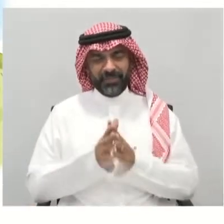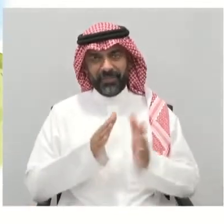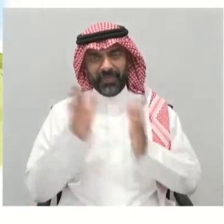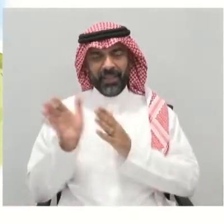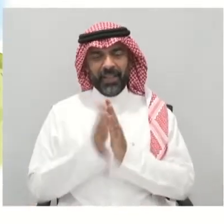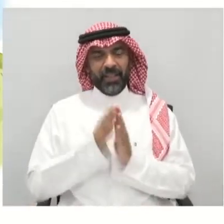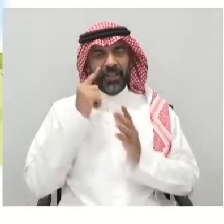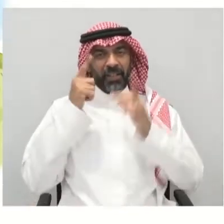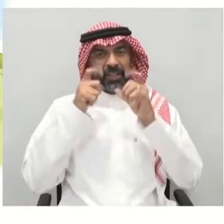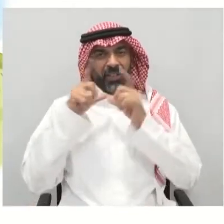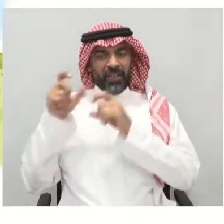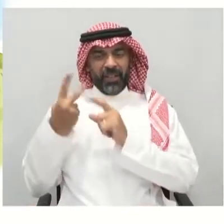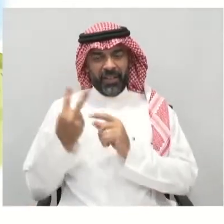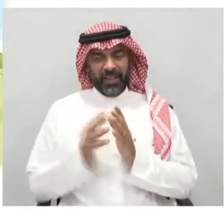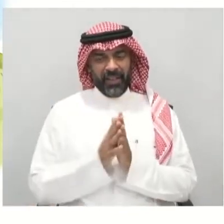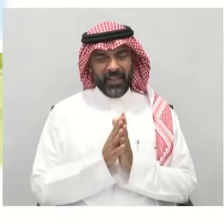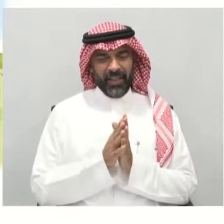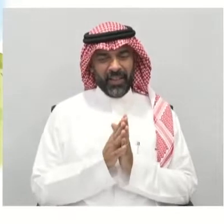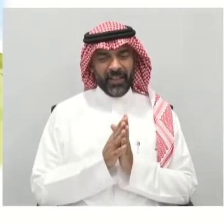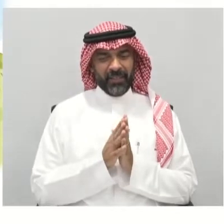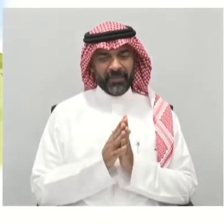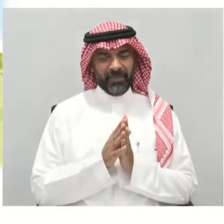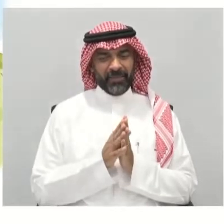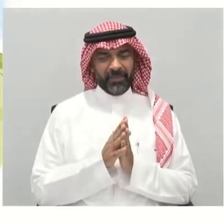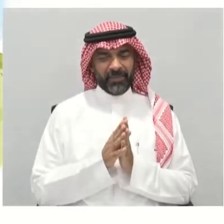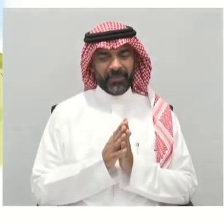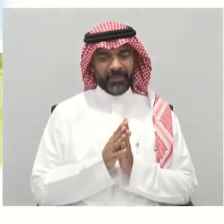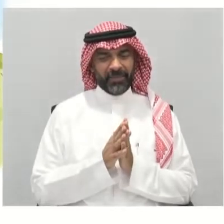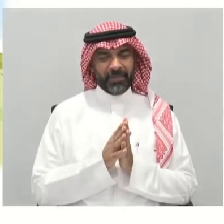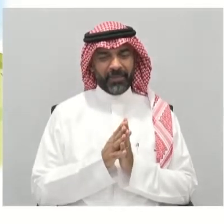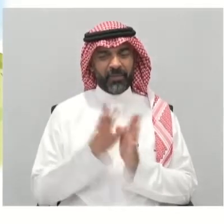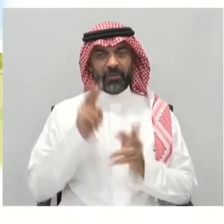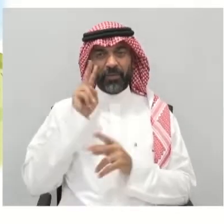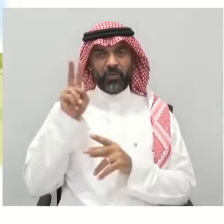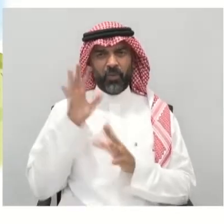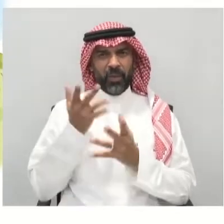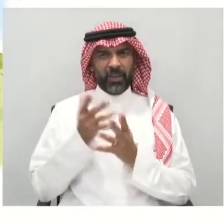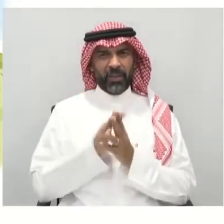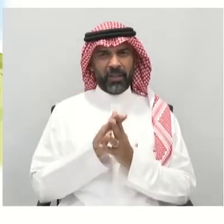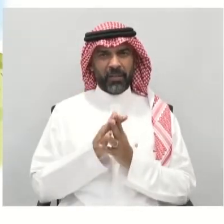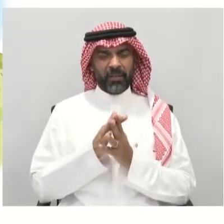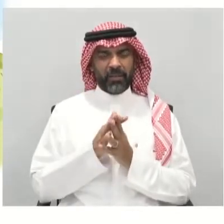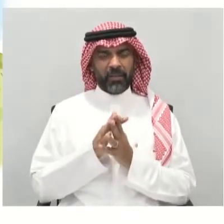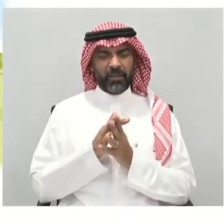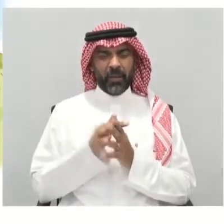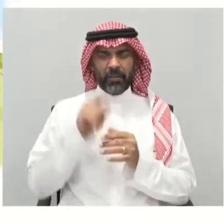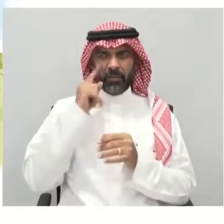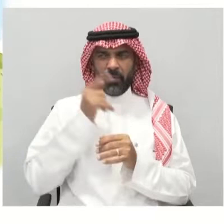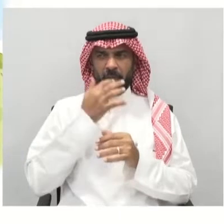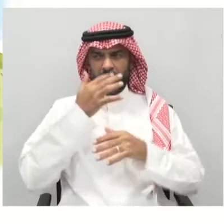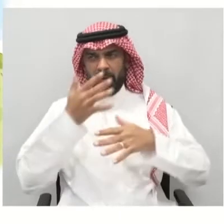Oh, this looks like it was raining because we see, what do we see? Yes, seeing a rainbow is a